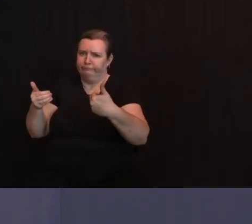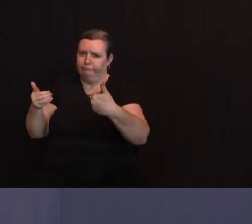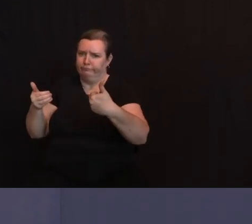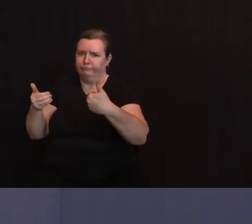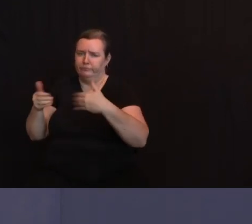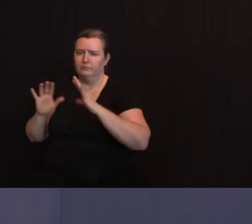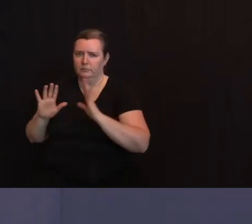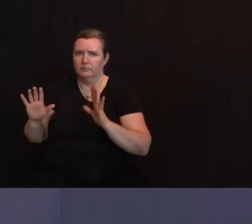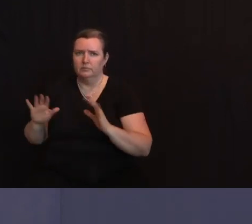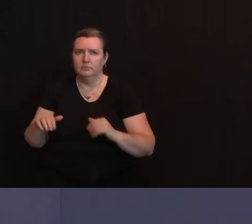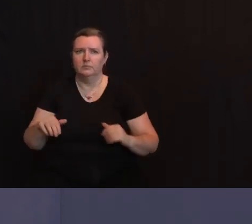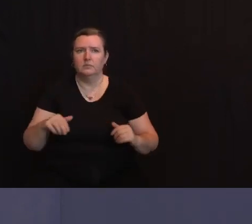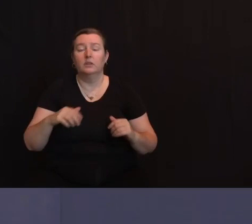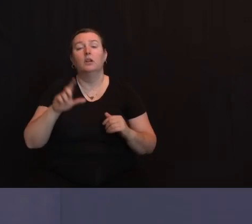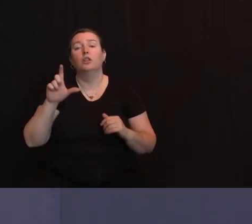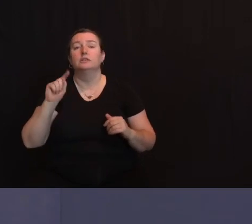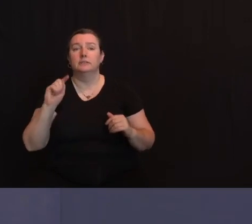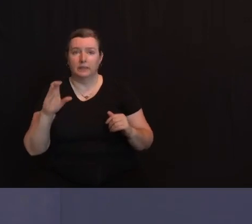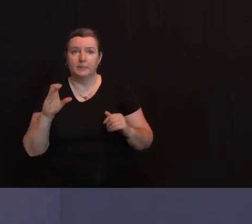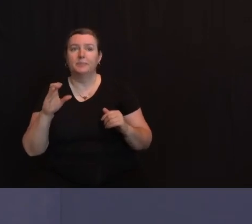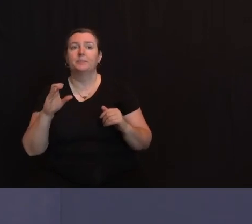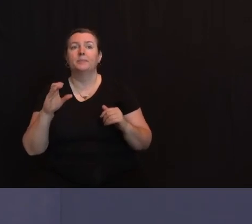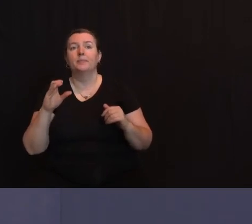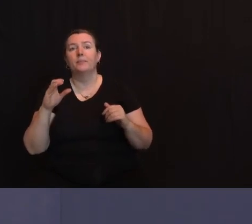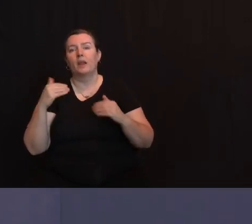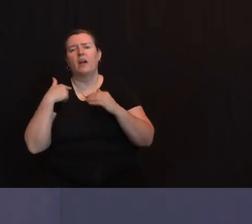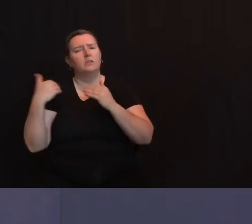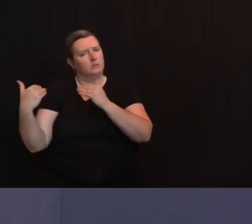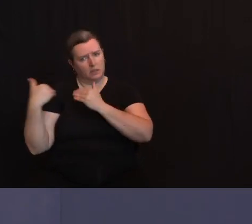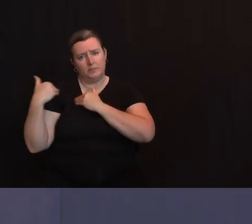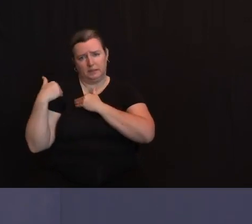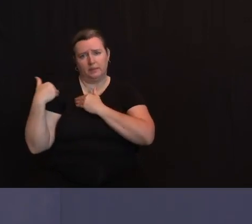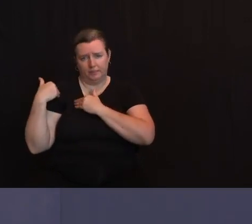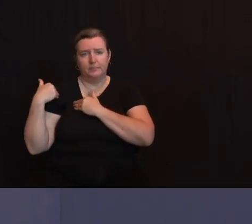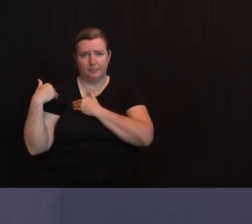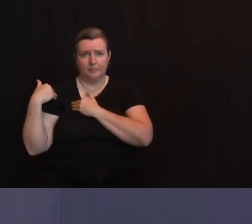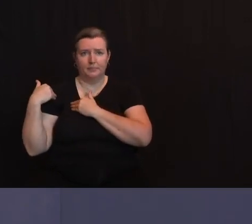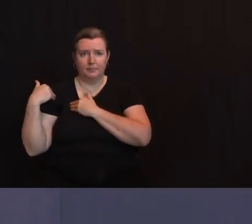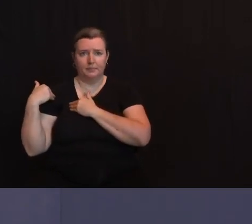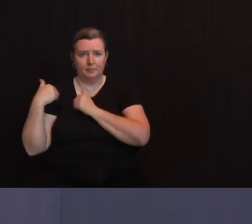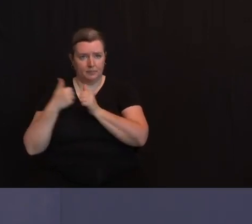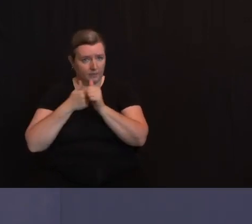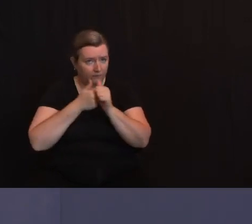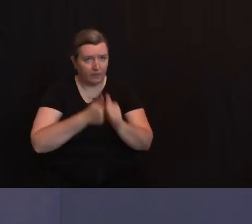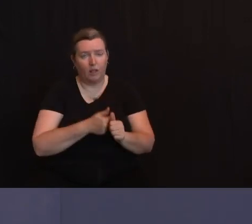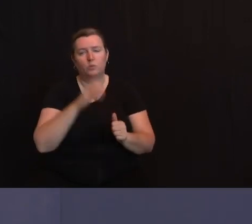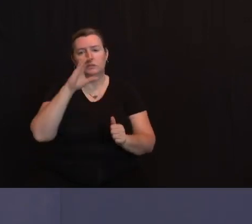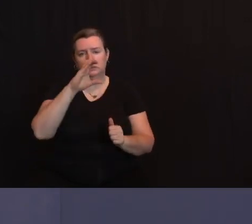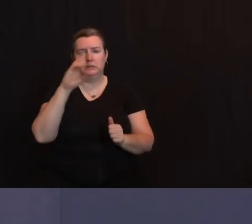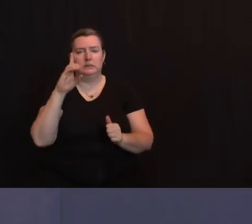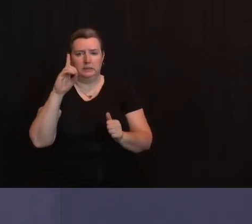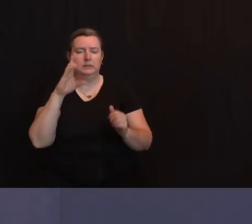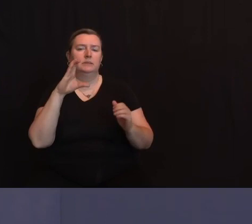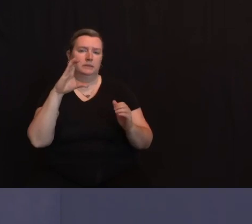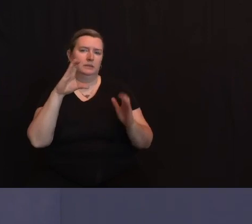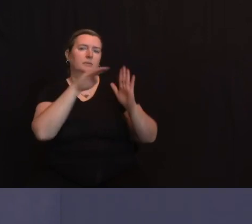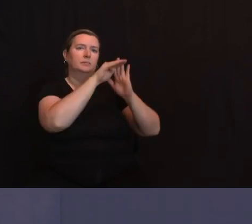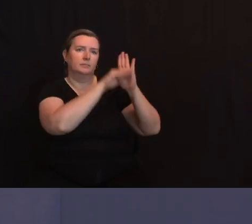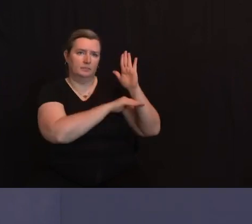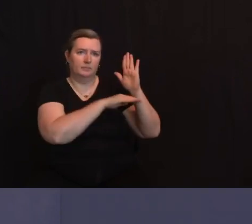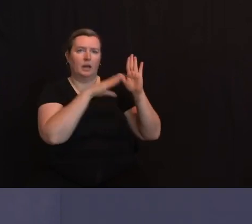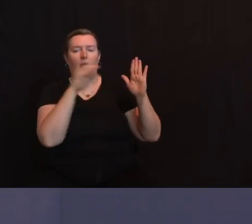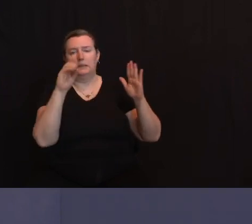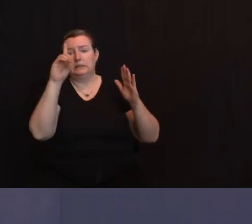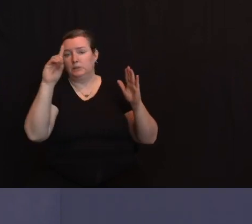responsibility to residents, their families, and staff to adhere to the CDC and DOH guidance and regulations,